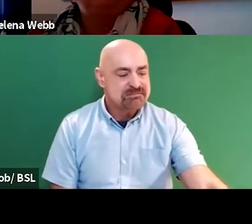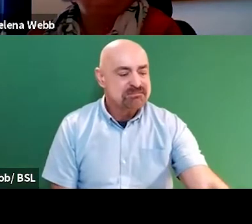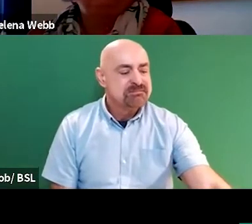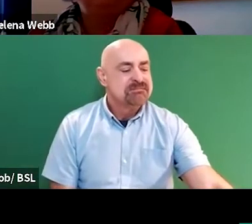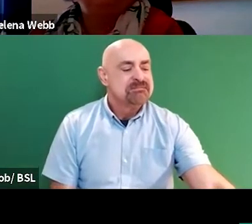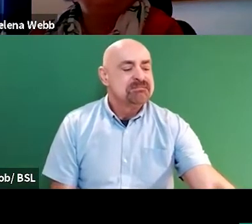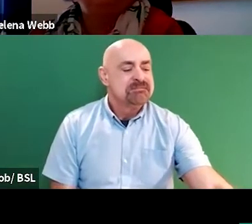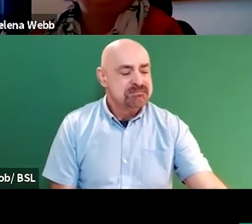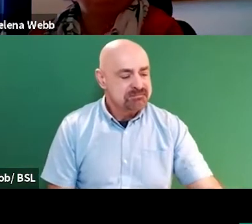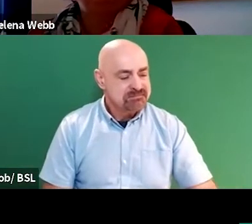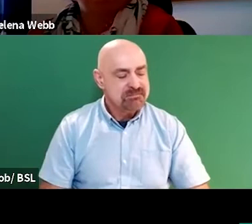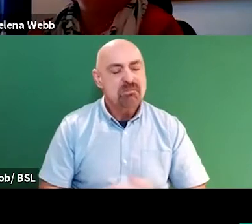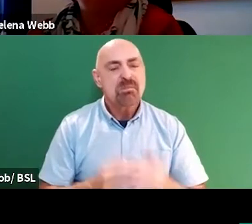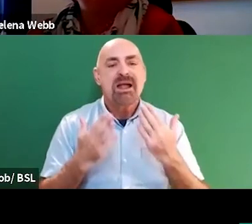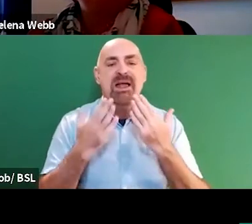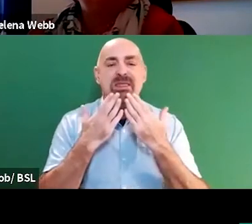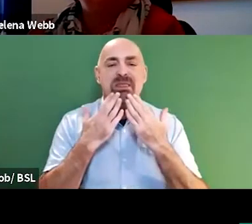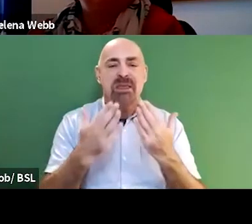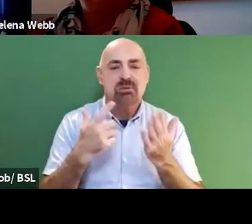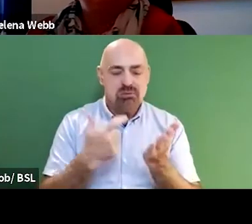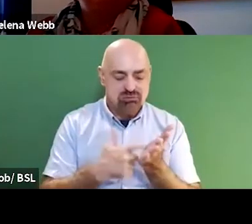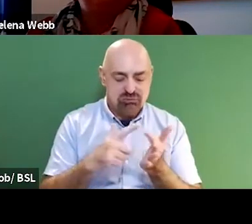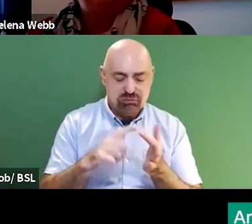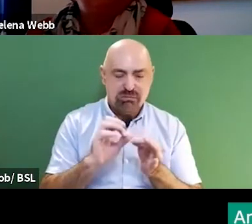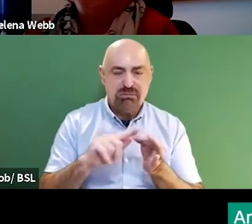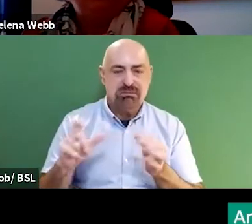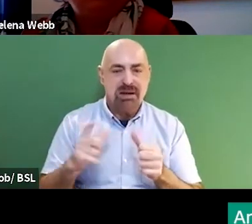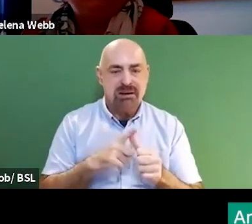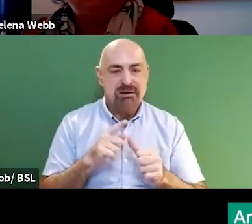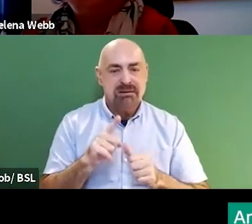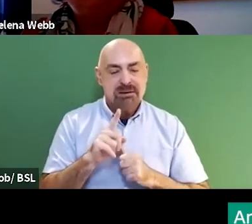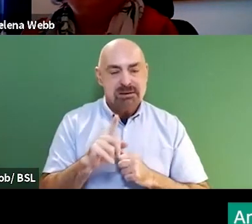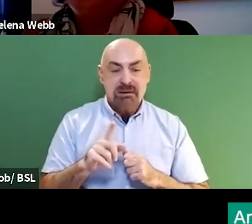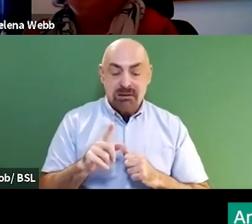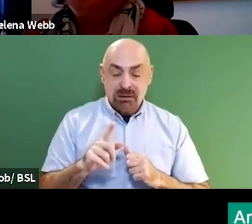Thanks, Rebecca. And I think it's really important to acknowledge the challenges too. And we've